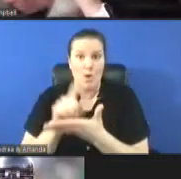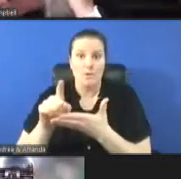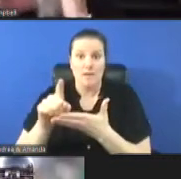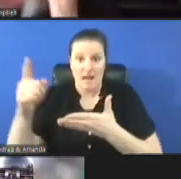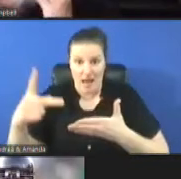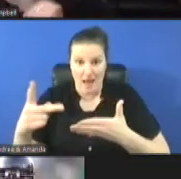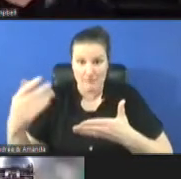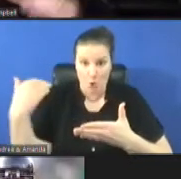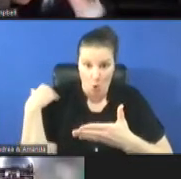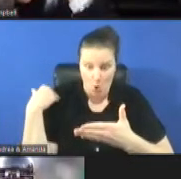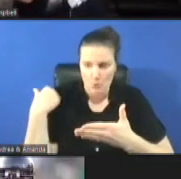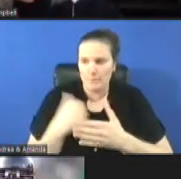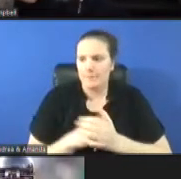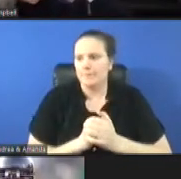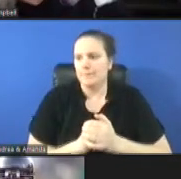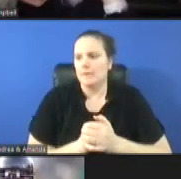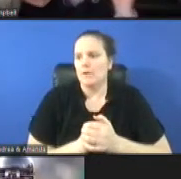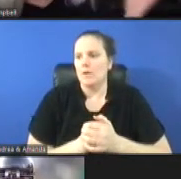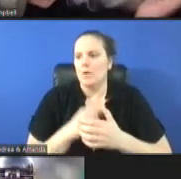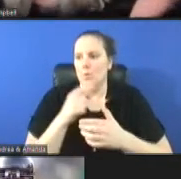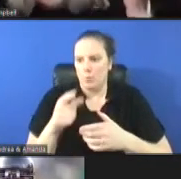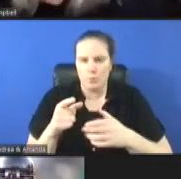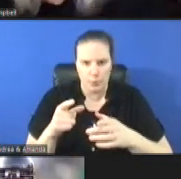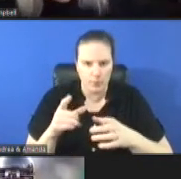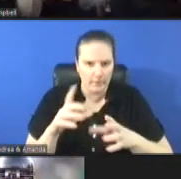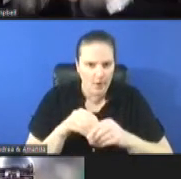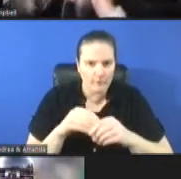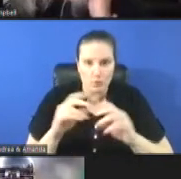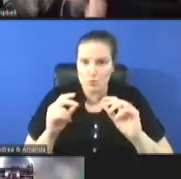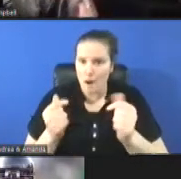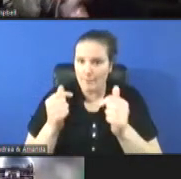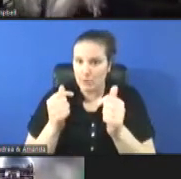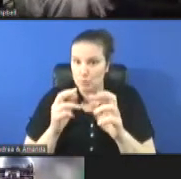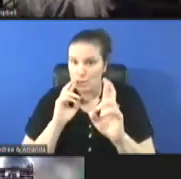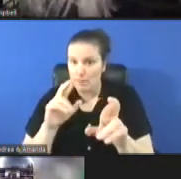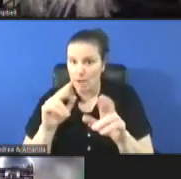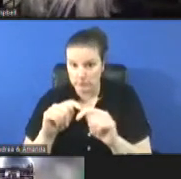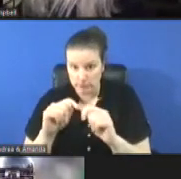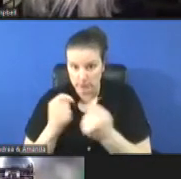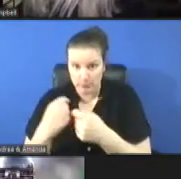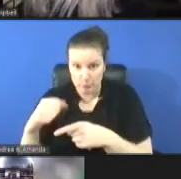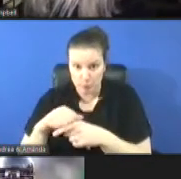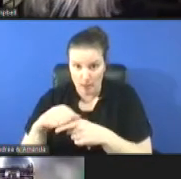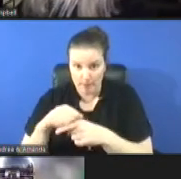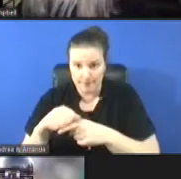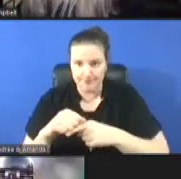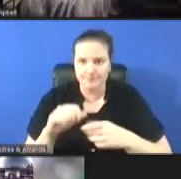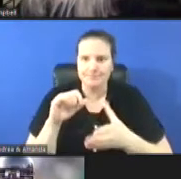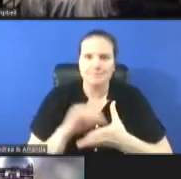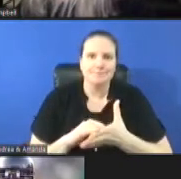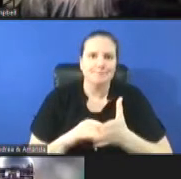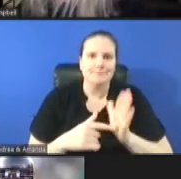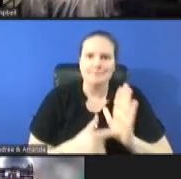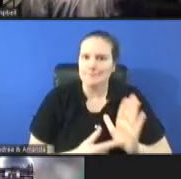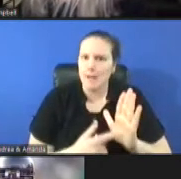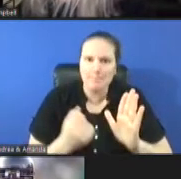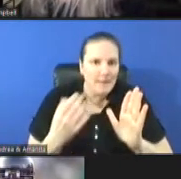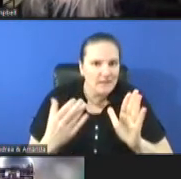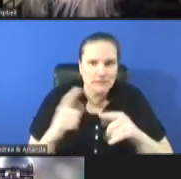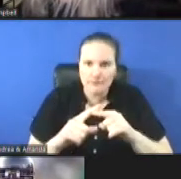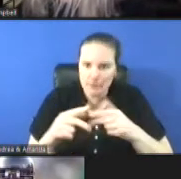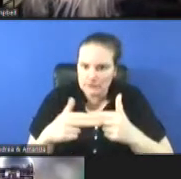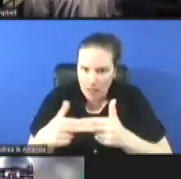of RRT rapid response team training, and that depicted a number of slides, and